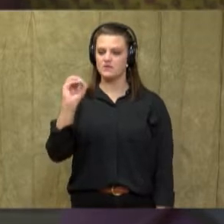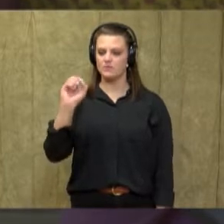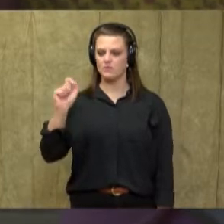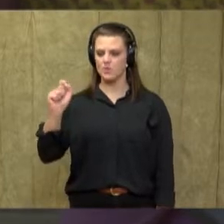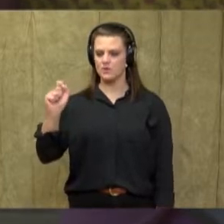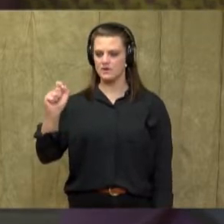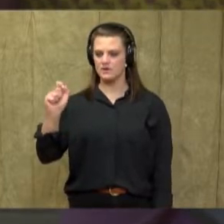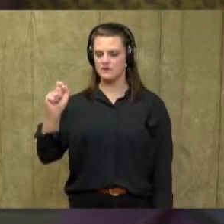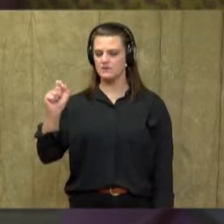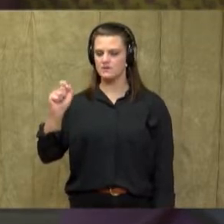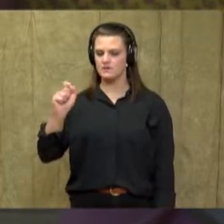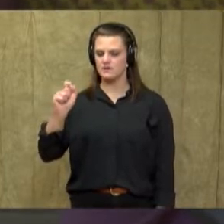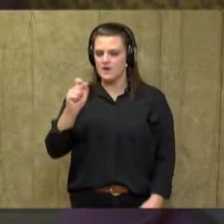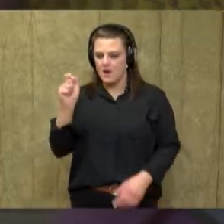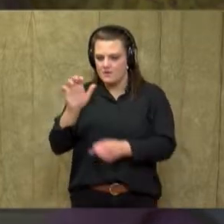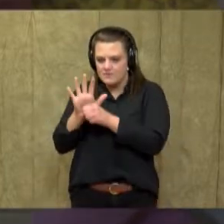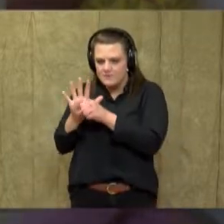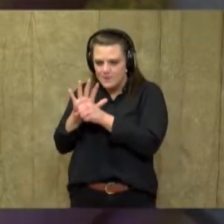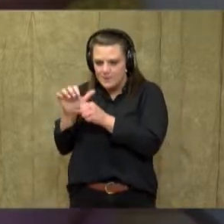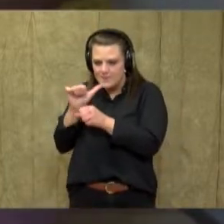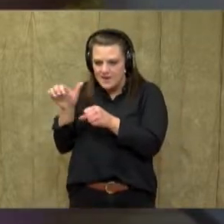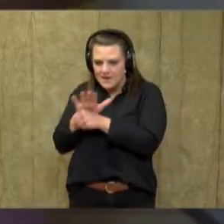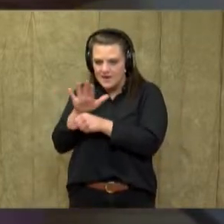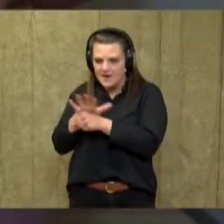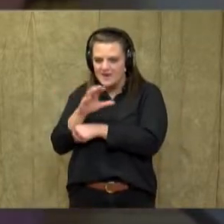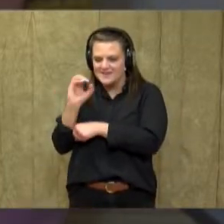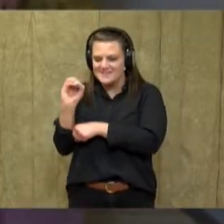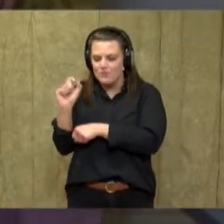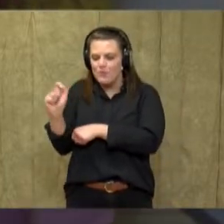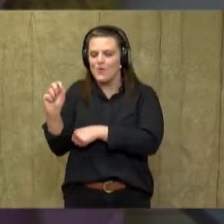0. I'm running out of room. That should be